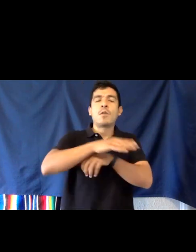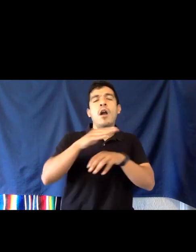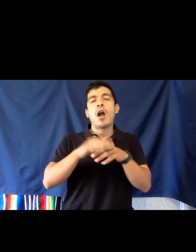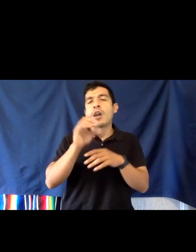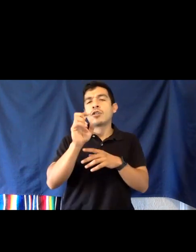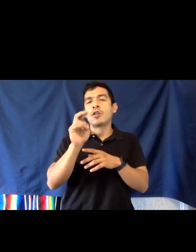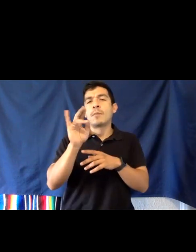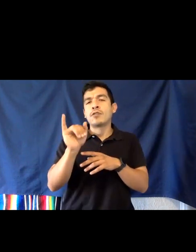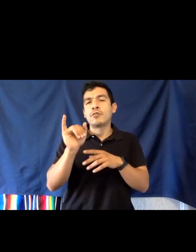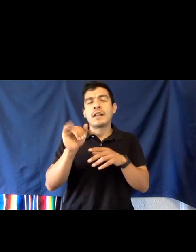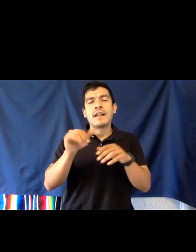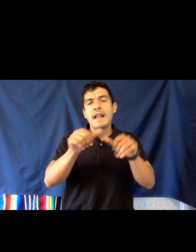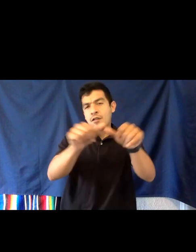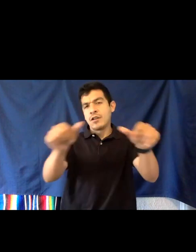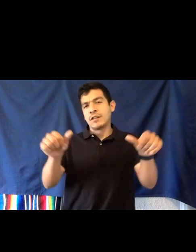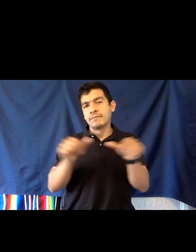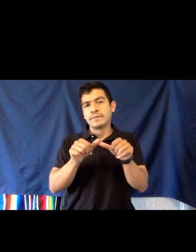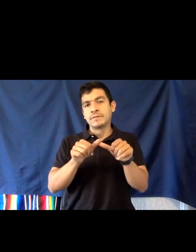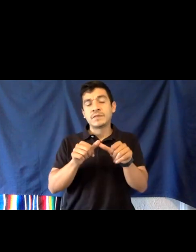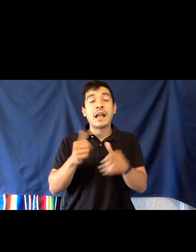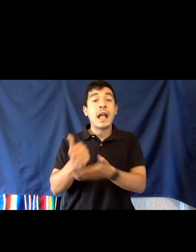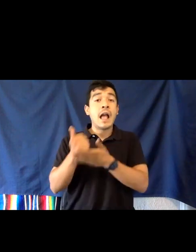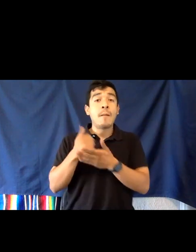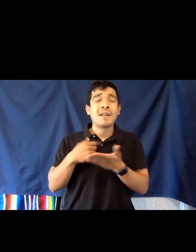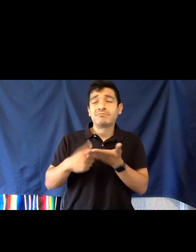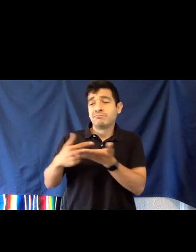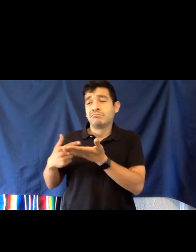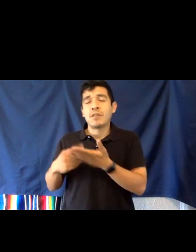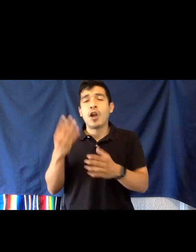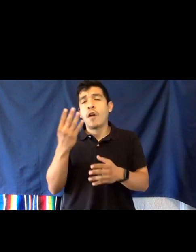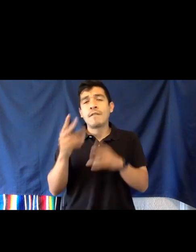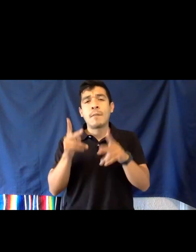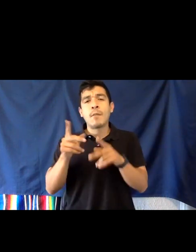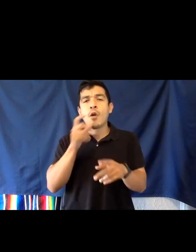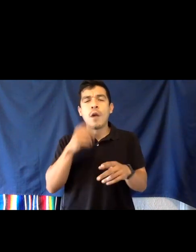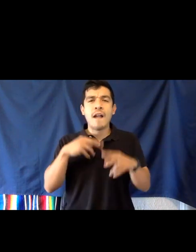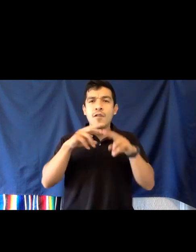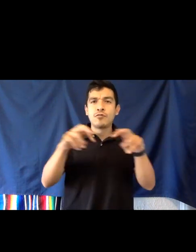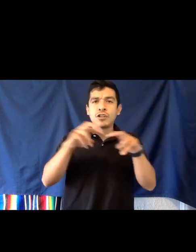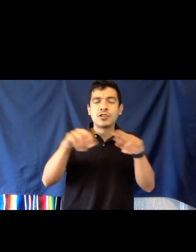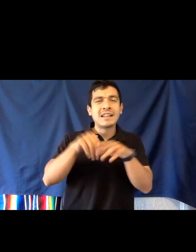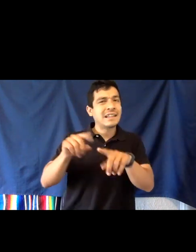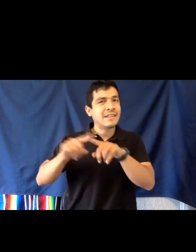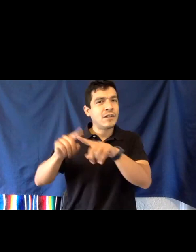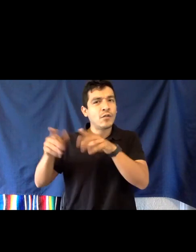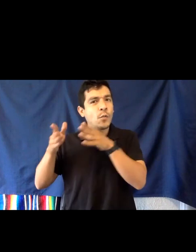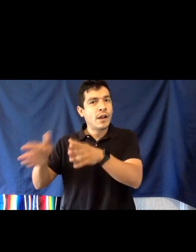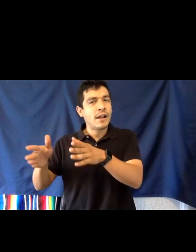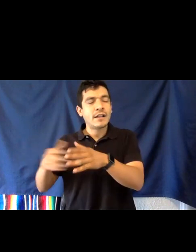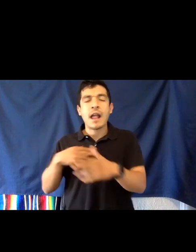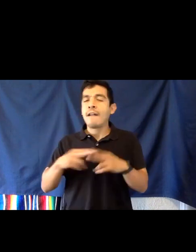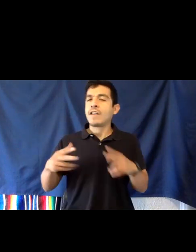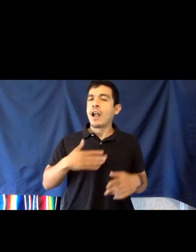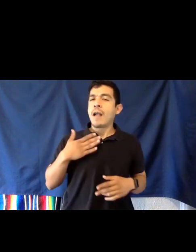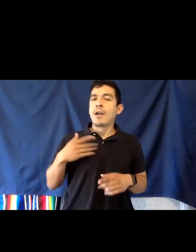us talk through some of these questions are four individuals who work and engage with research in very different ways. And I'm very happy to introduce